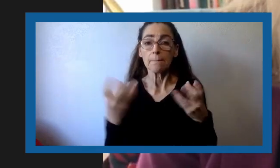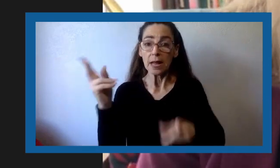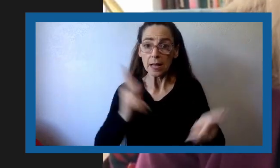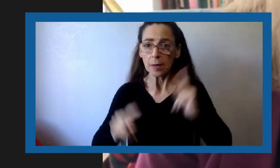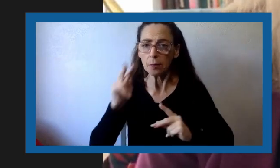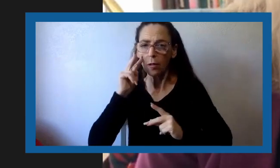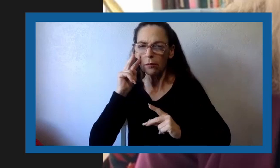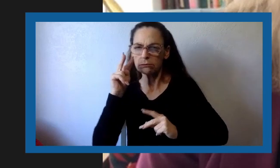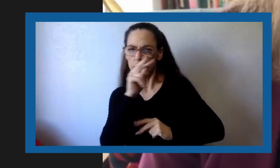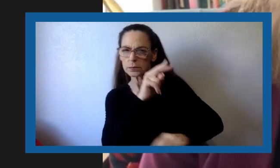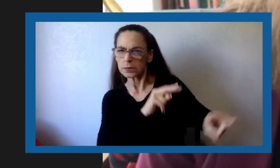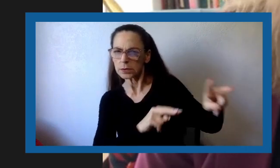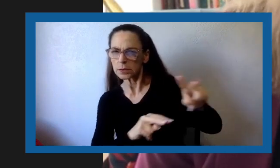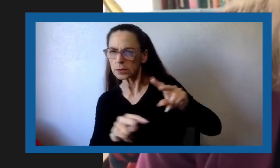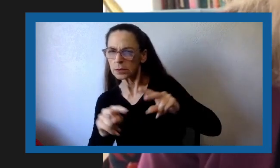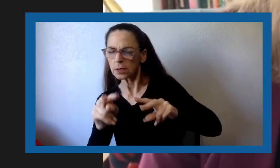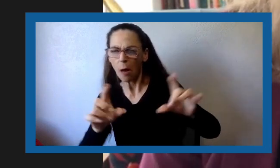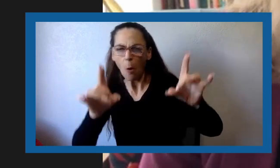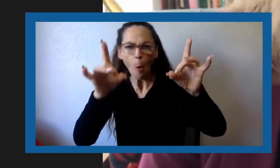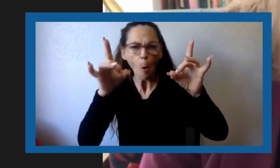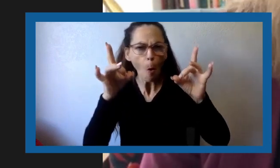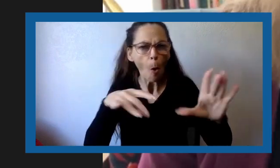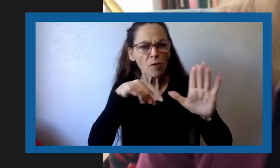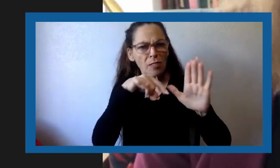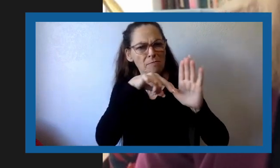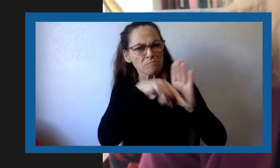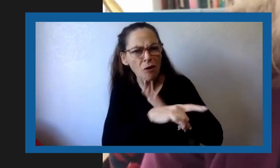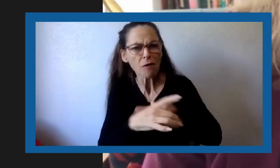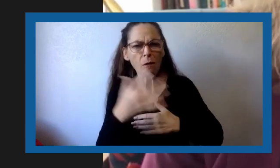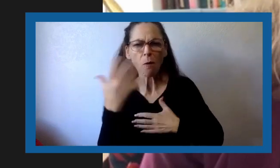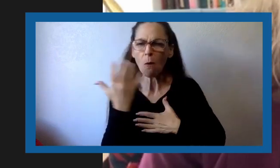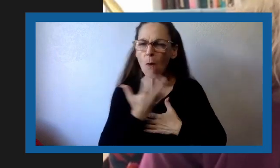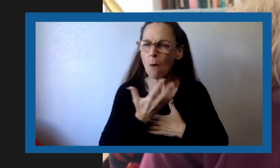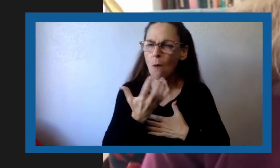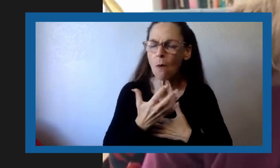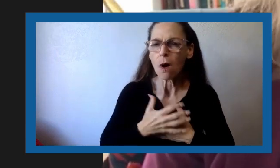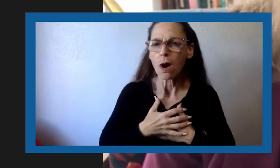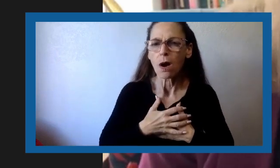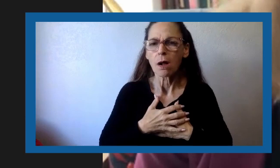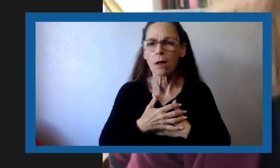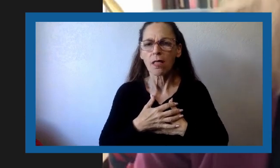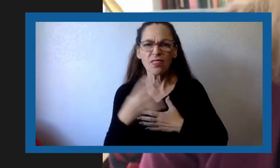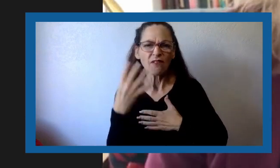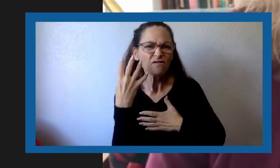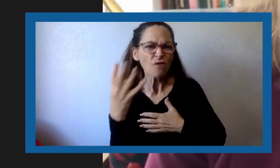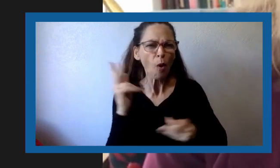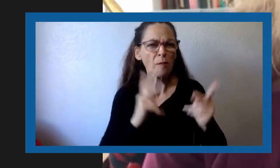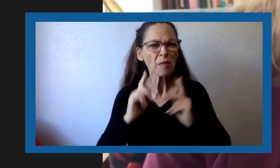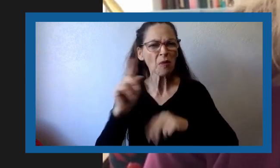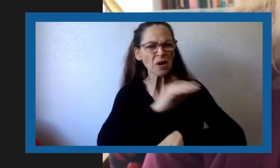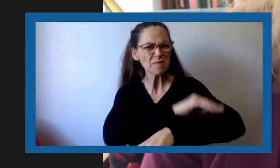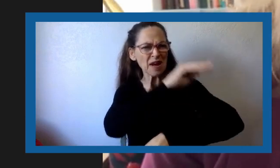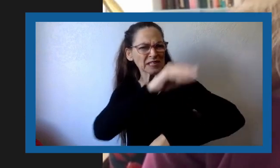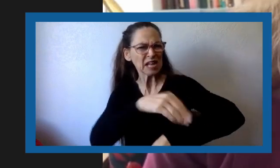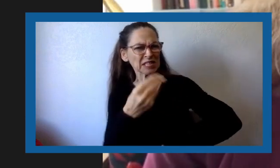at how heinous the murder was. Again, you talked about the murderers going to McDonald's afterwards as